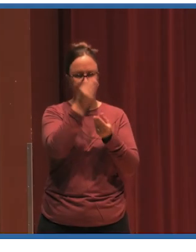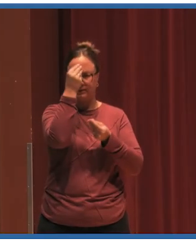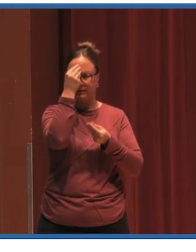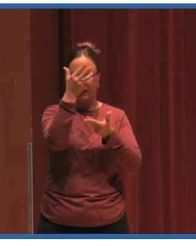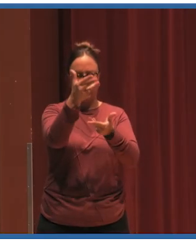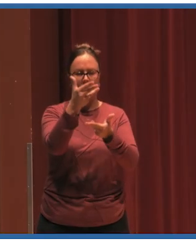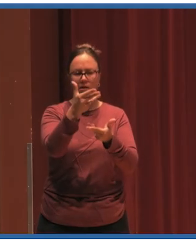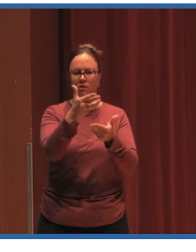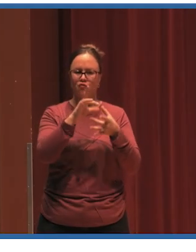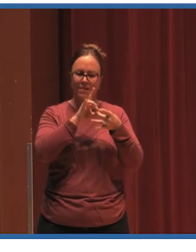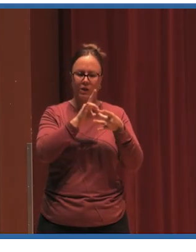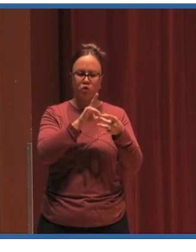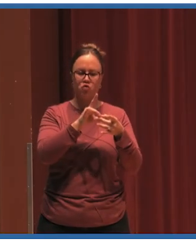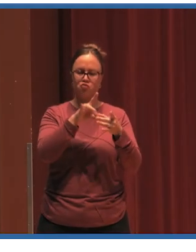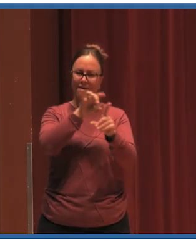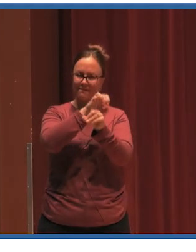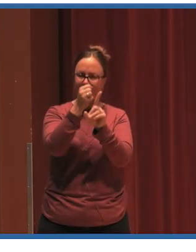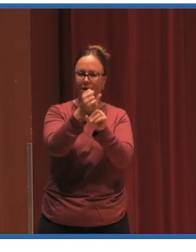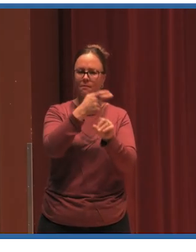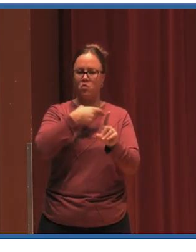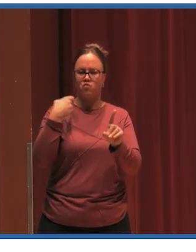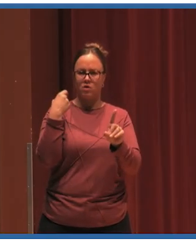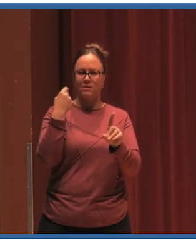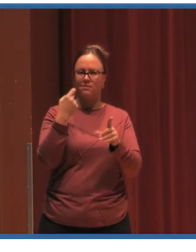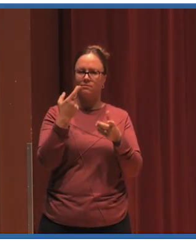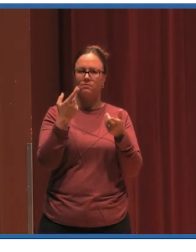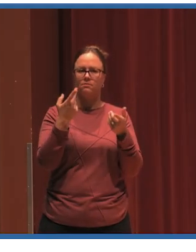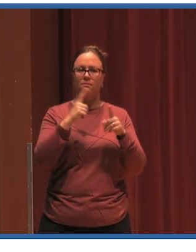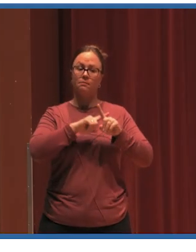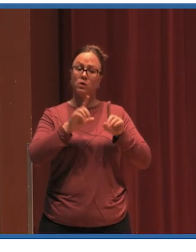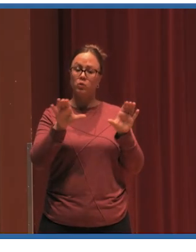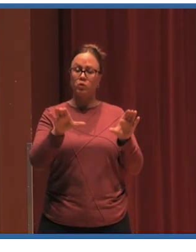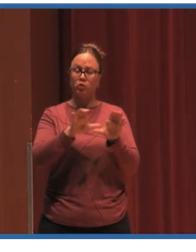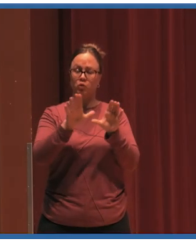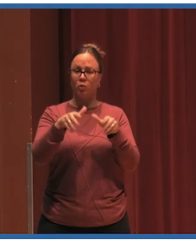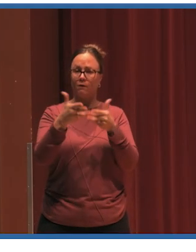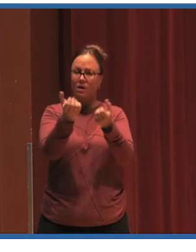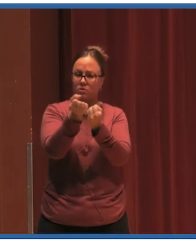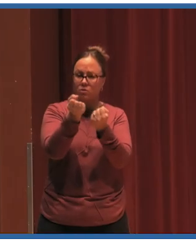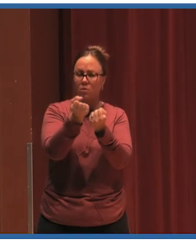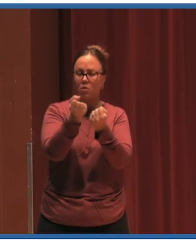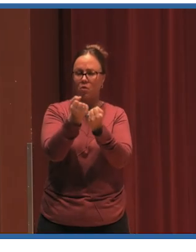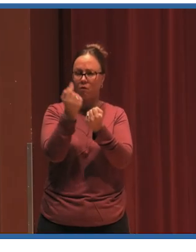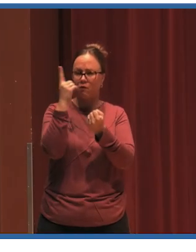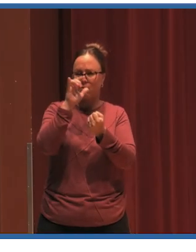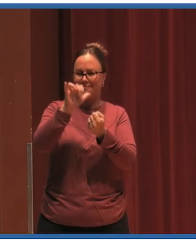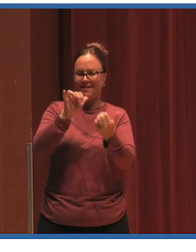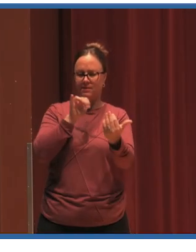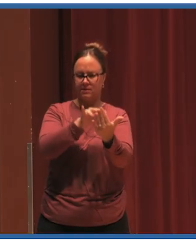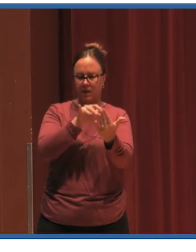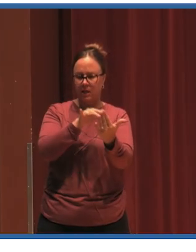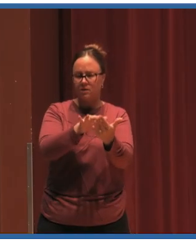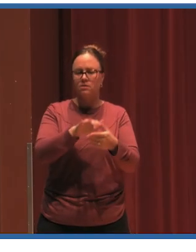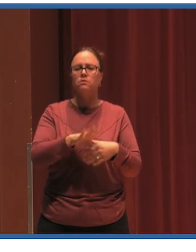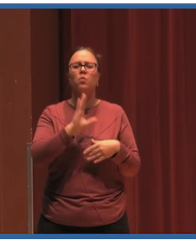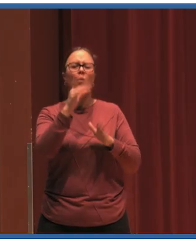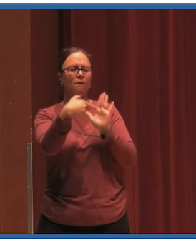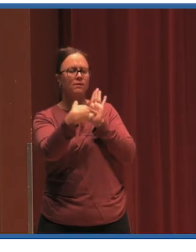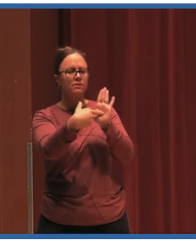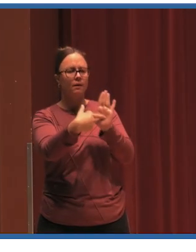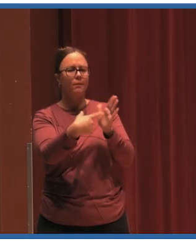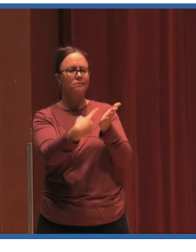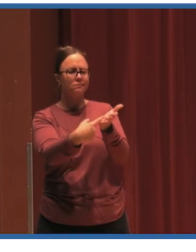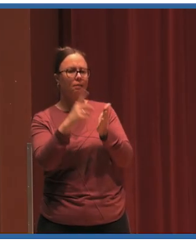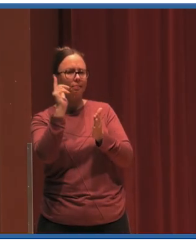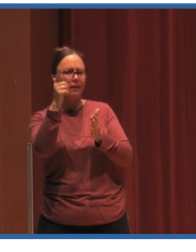factors. But we do share our data with researchers to support studies of cancer and environmental risk factors. One example I'll talk about later